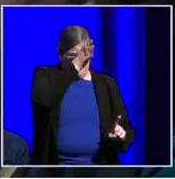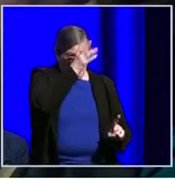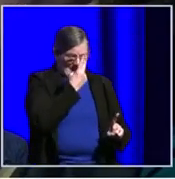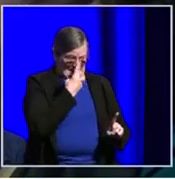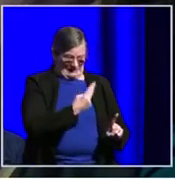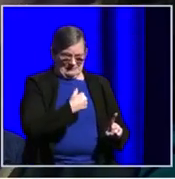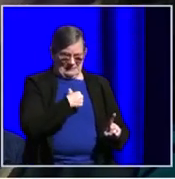Attorney General.